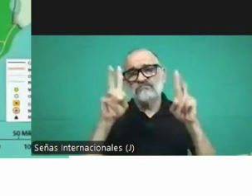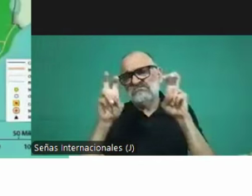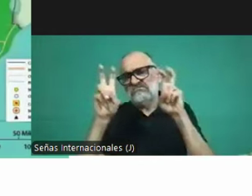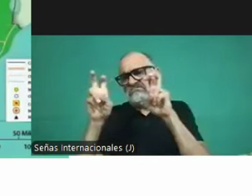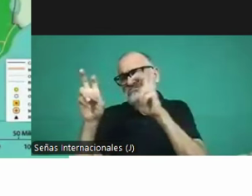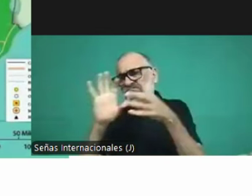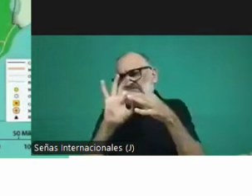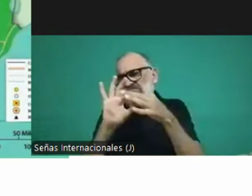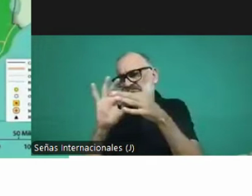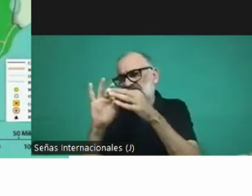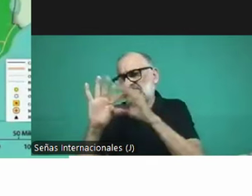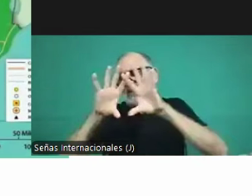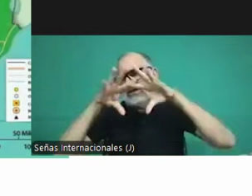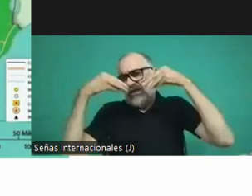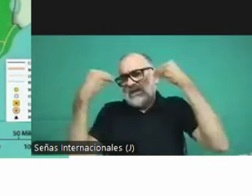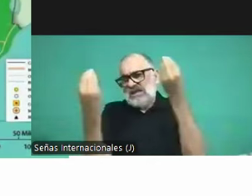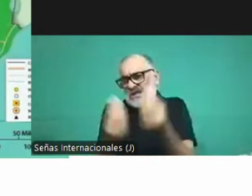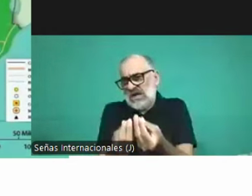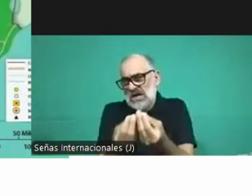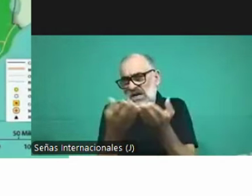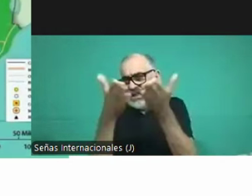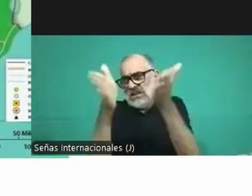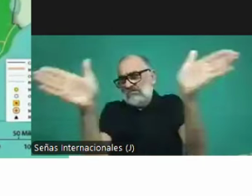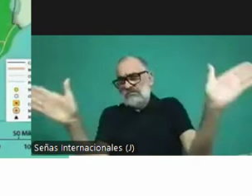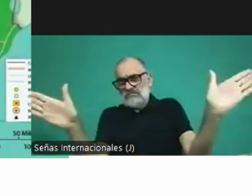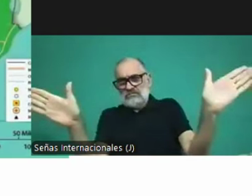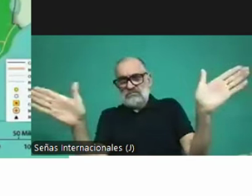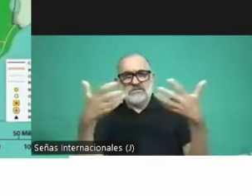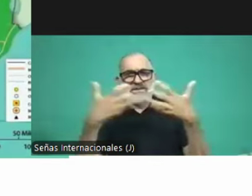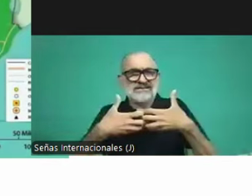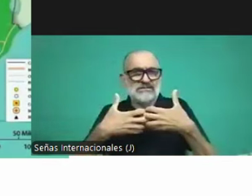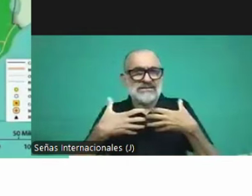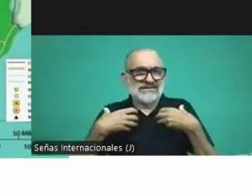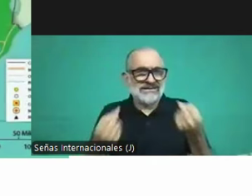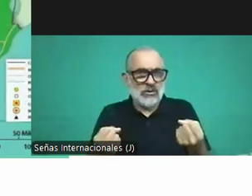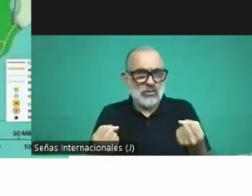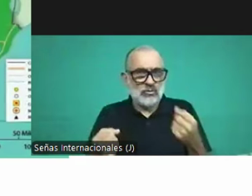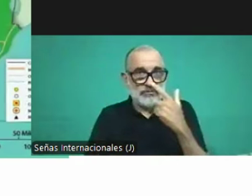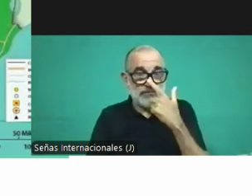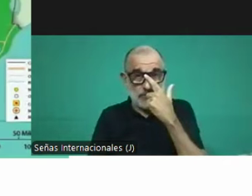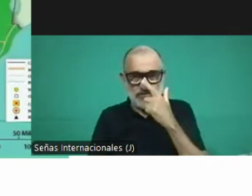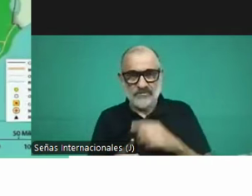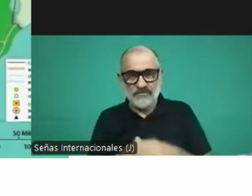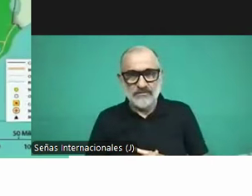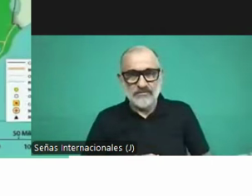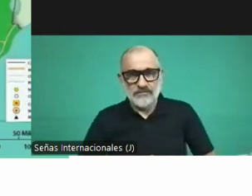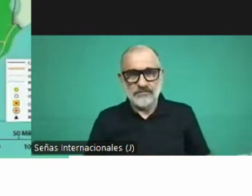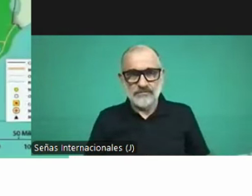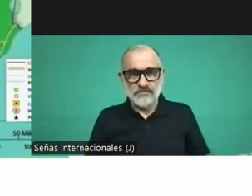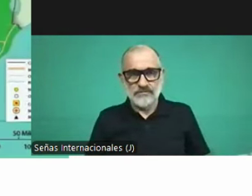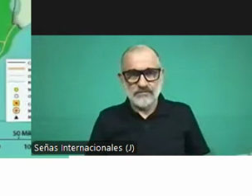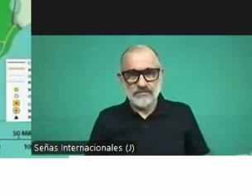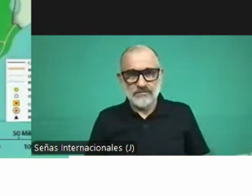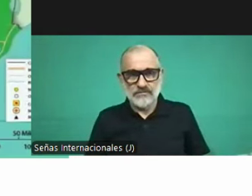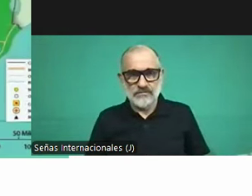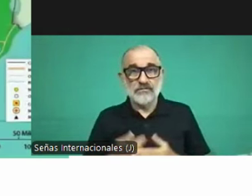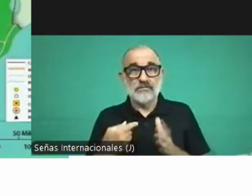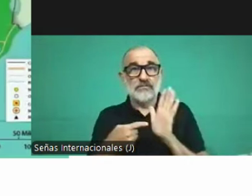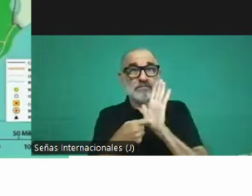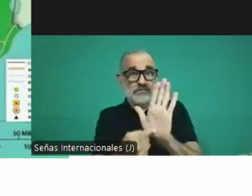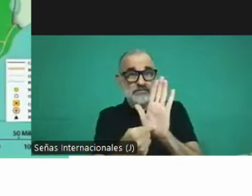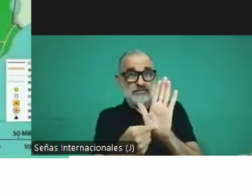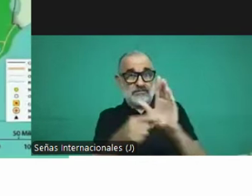permiten indicators dimensionar that el allow us to desarrollo en create a Uruguay. correct dimensioning in the health system in Uruguay. And Presentamos acá datos we del will go ahead 2023 present